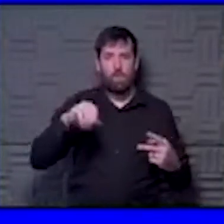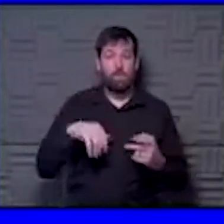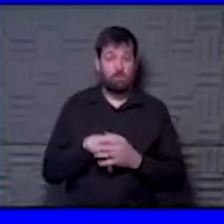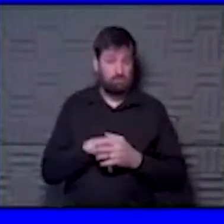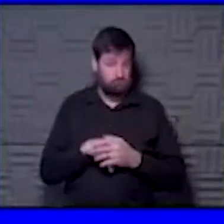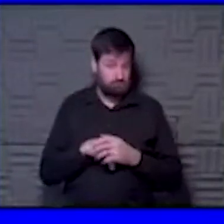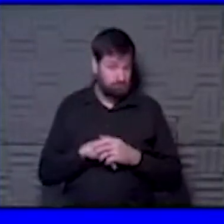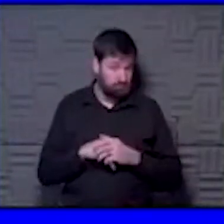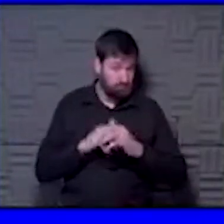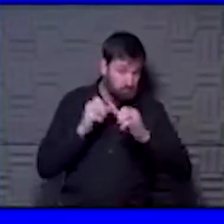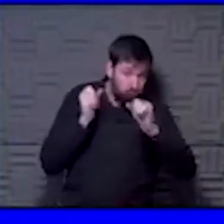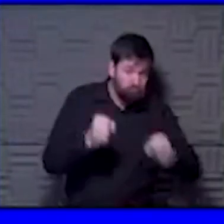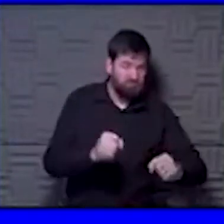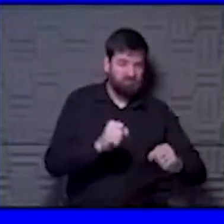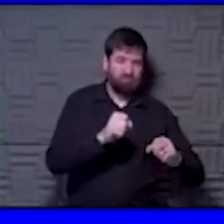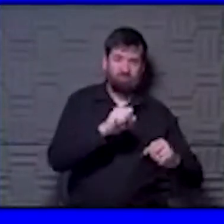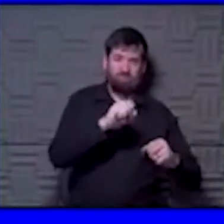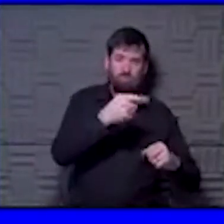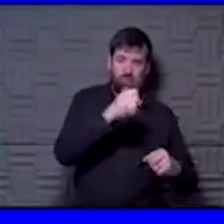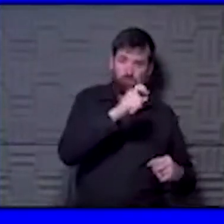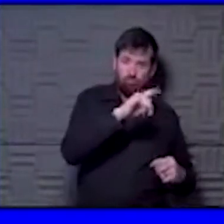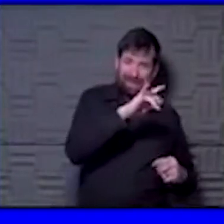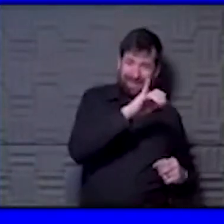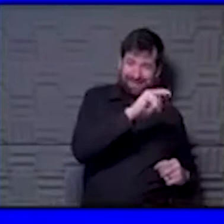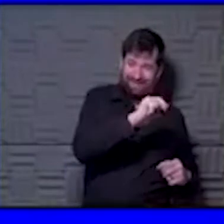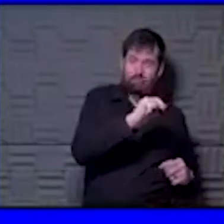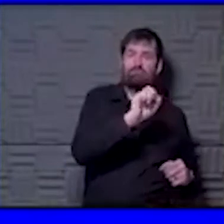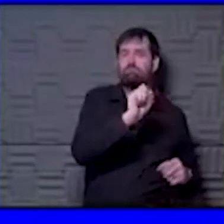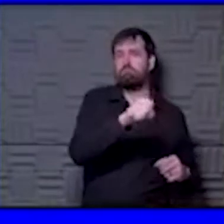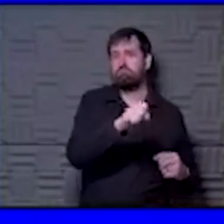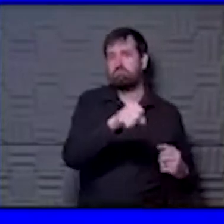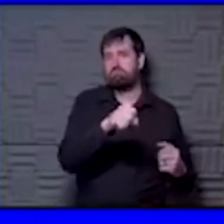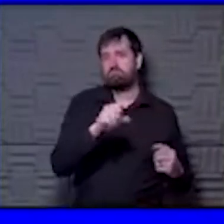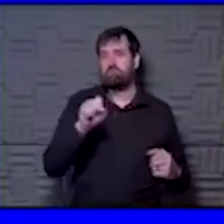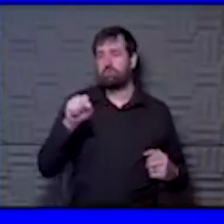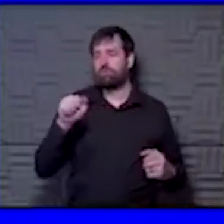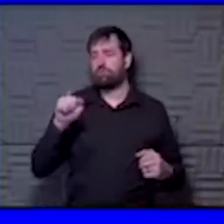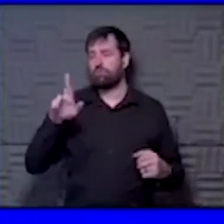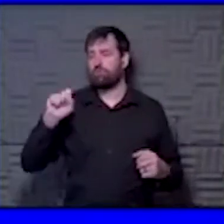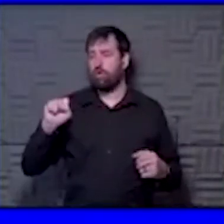have been a predominant strain? We know there was a predominant strain that occurred with